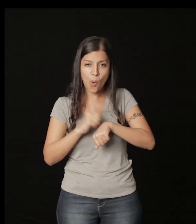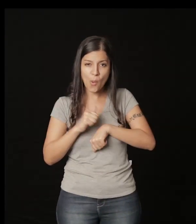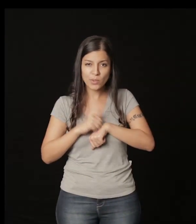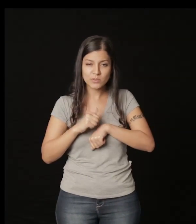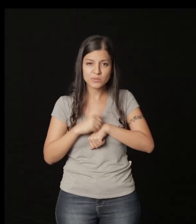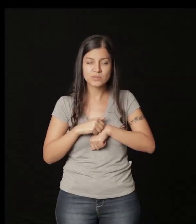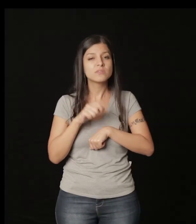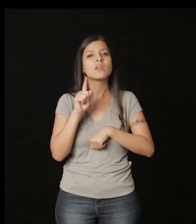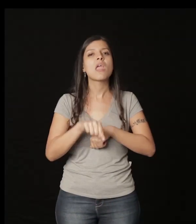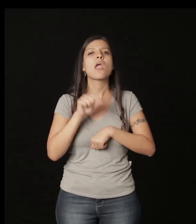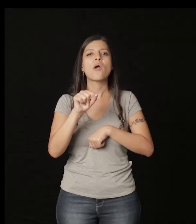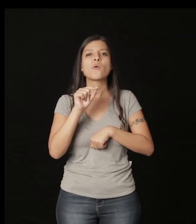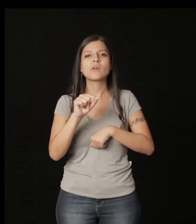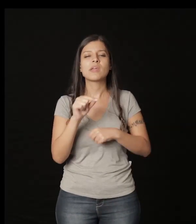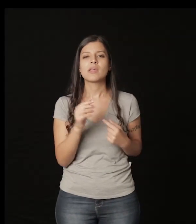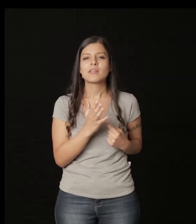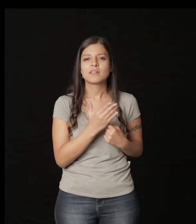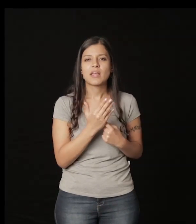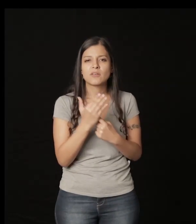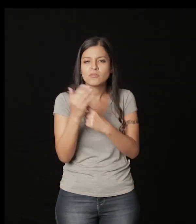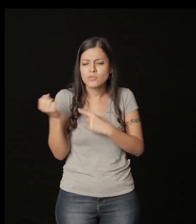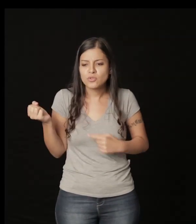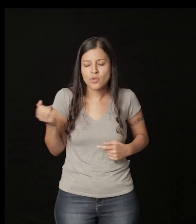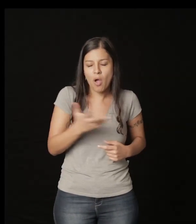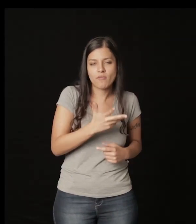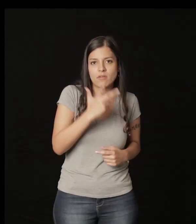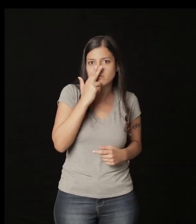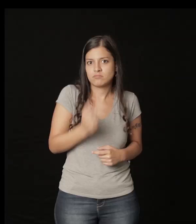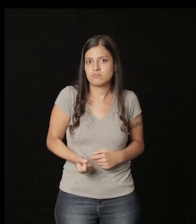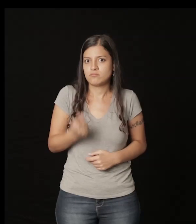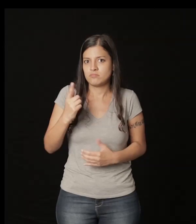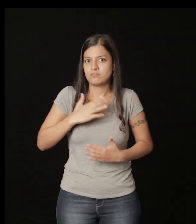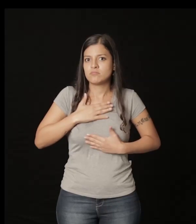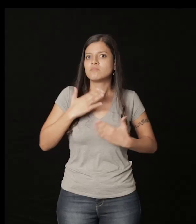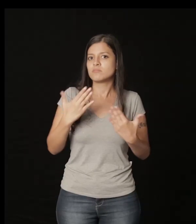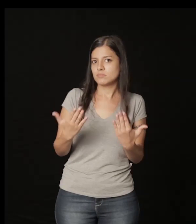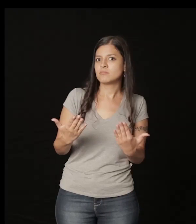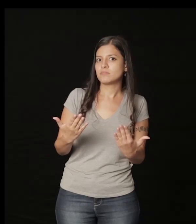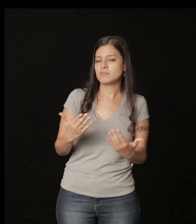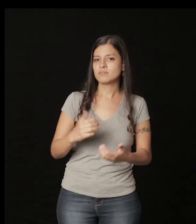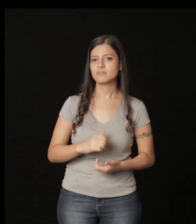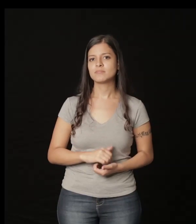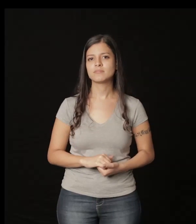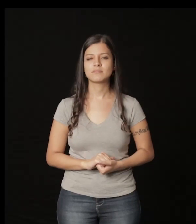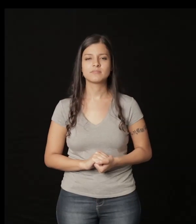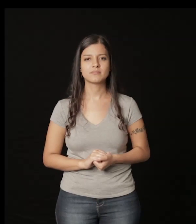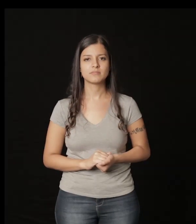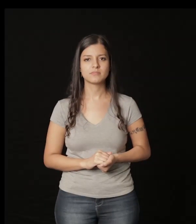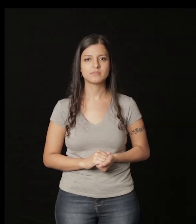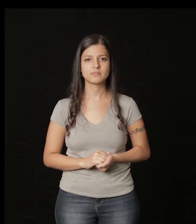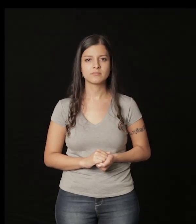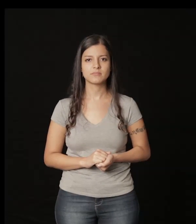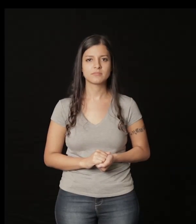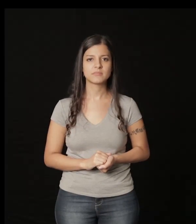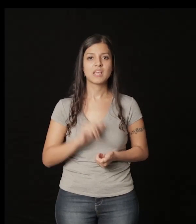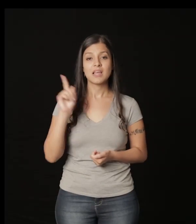and it's a work that has been made using a technology that's extremely new and quite frightening.